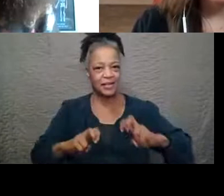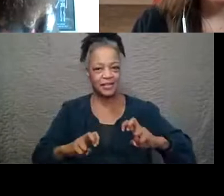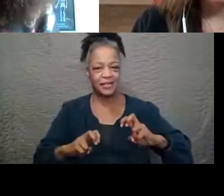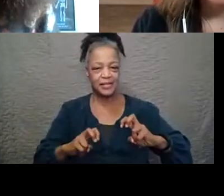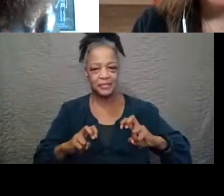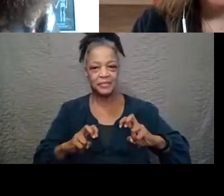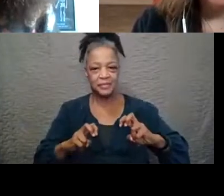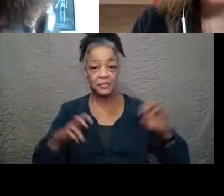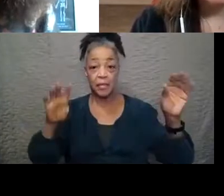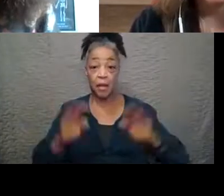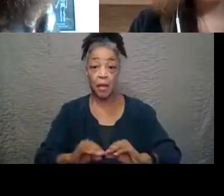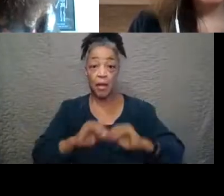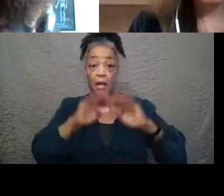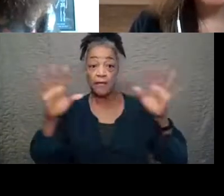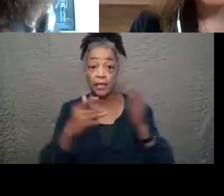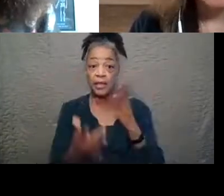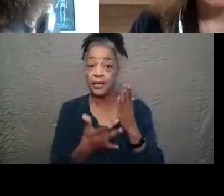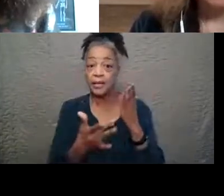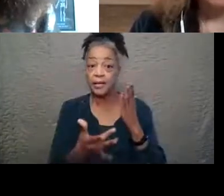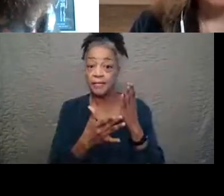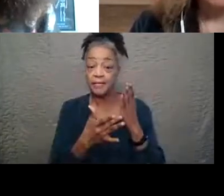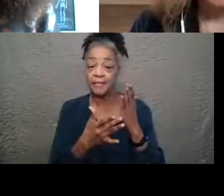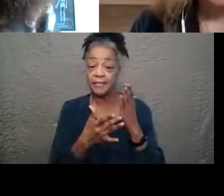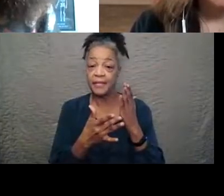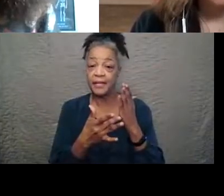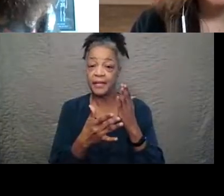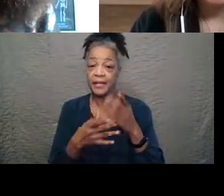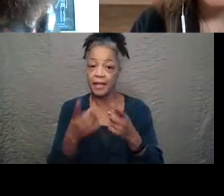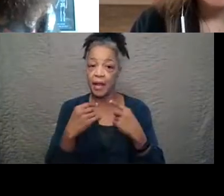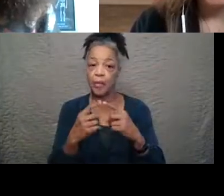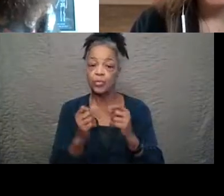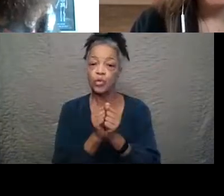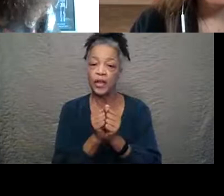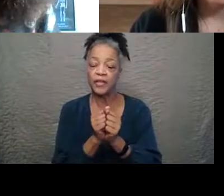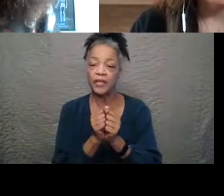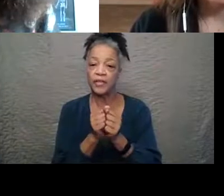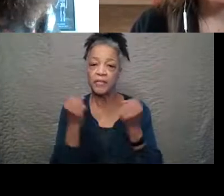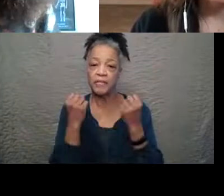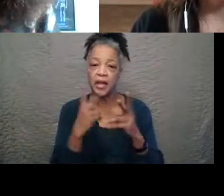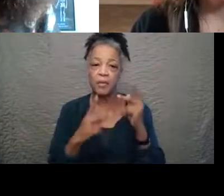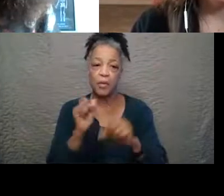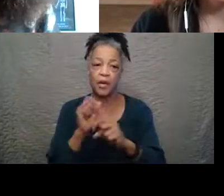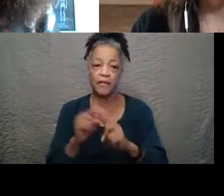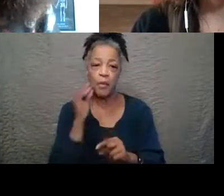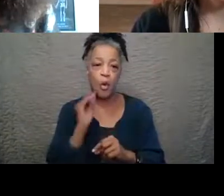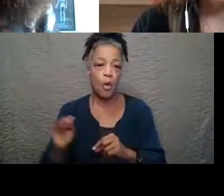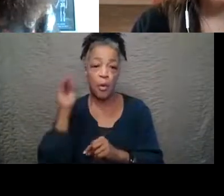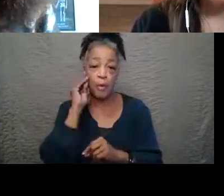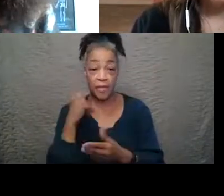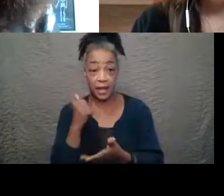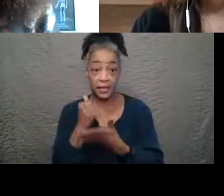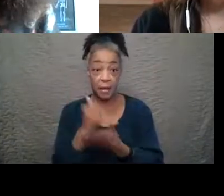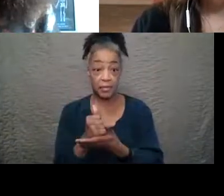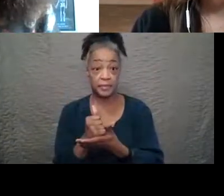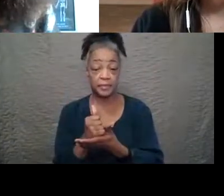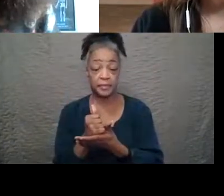And obviously like the technology that's come along with this kind of like a lot of people working from home thing has really helped. And so